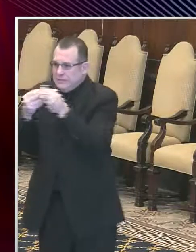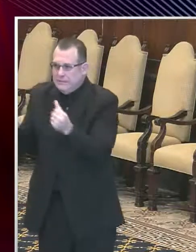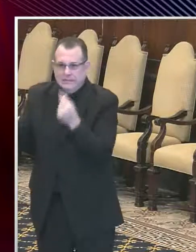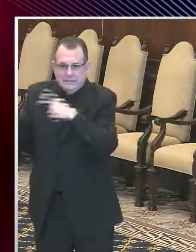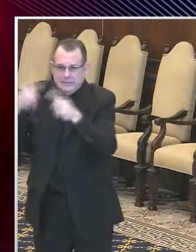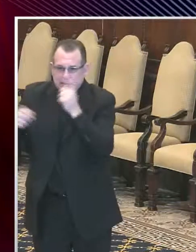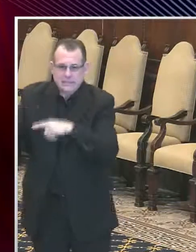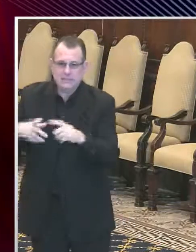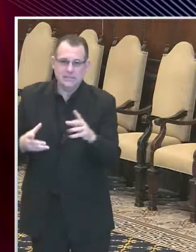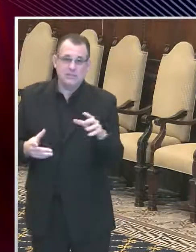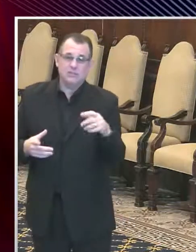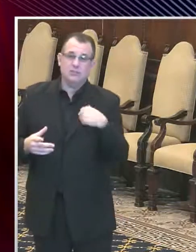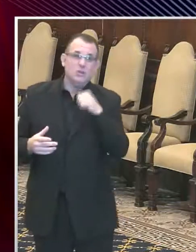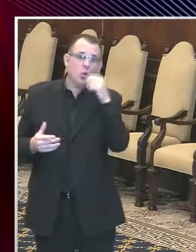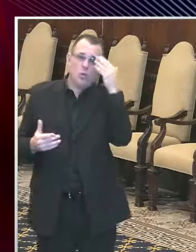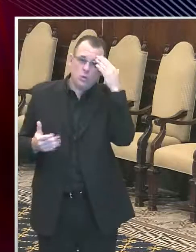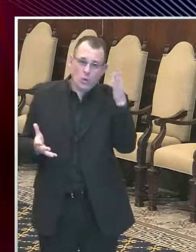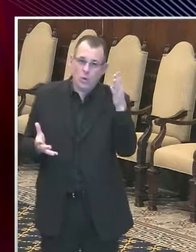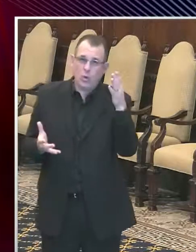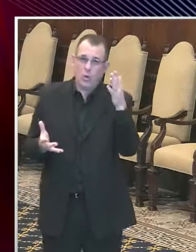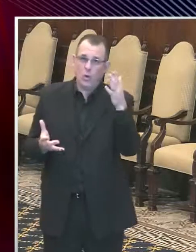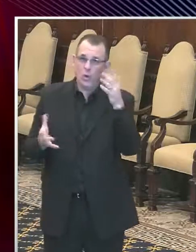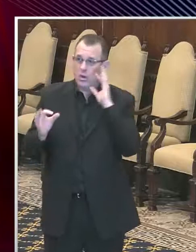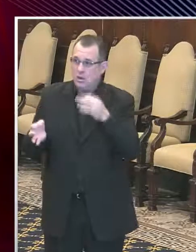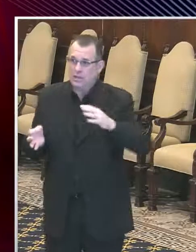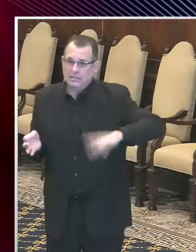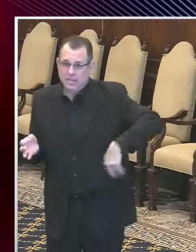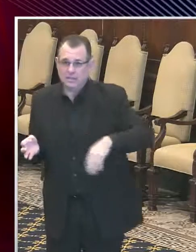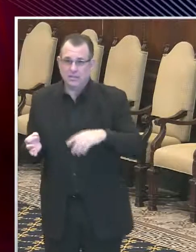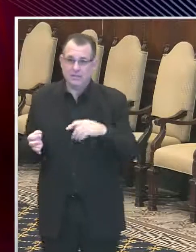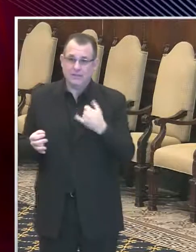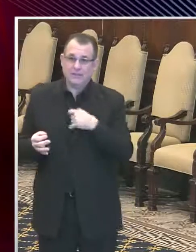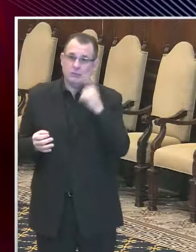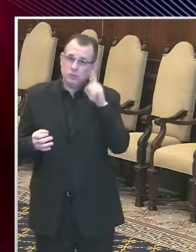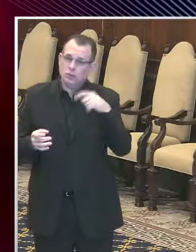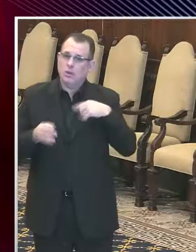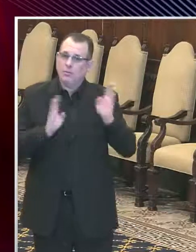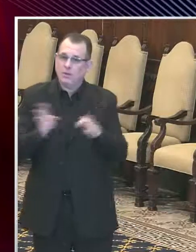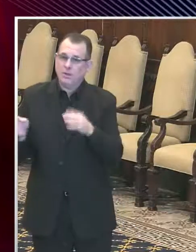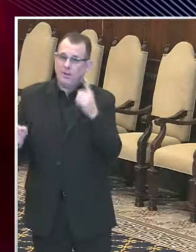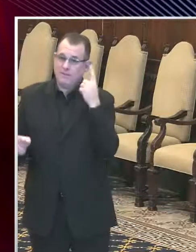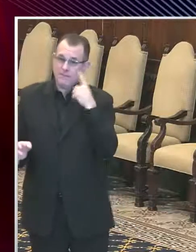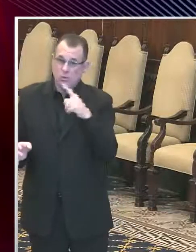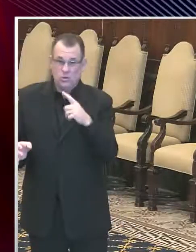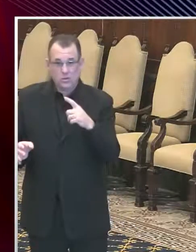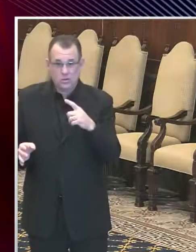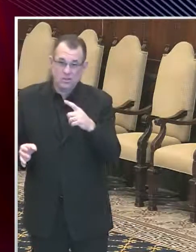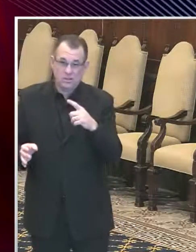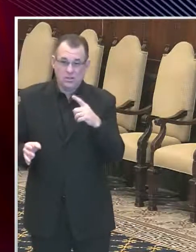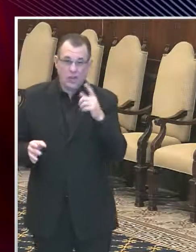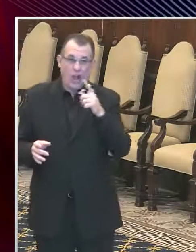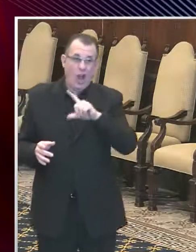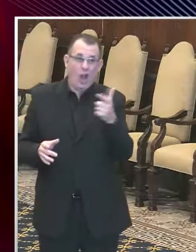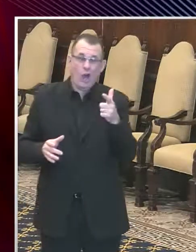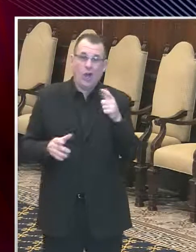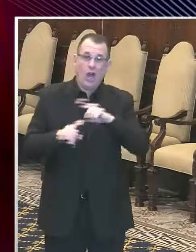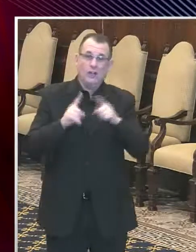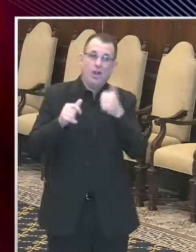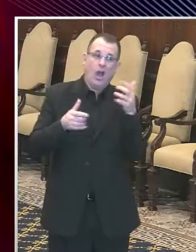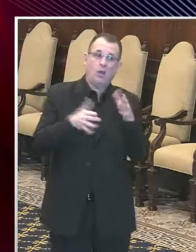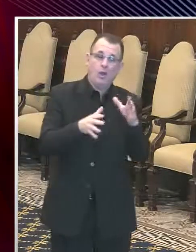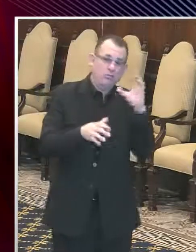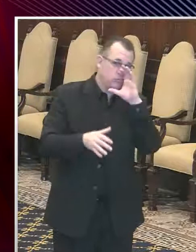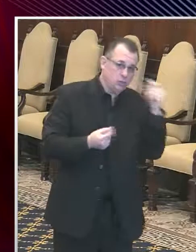We don't have an answer yet. I think people should at least prepare for some alternative method just in case. But we're